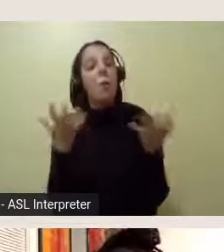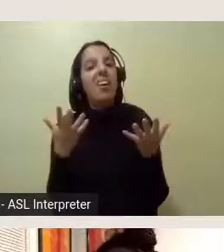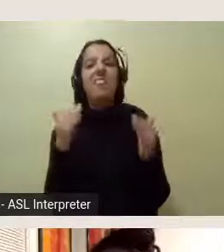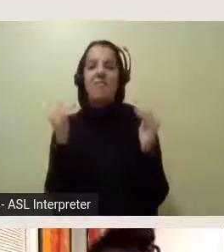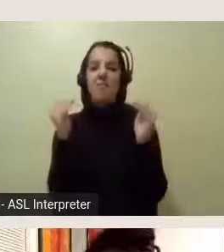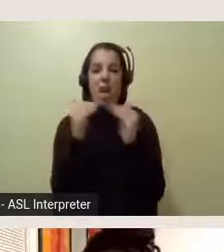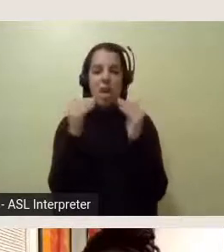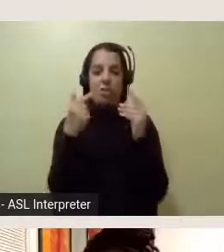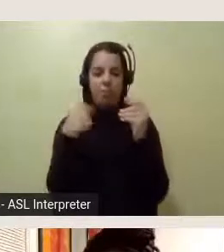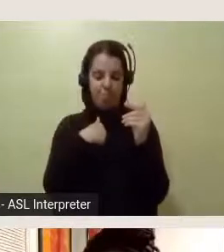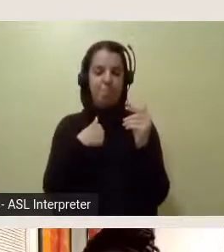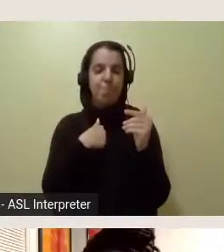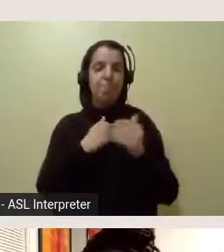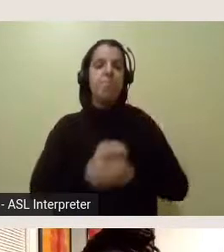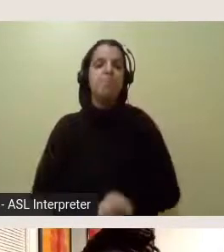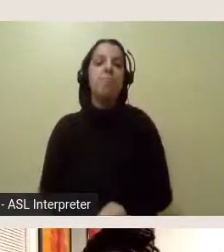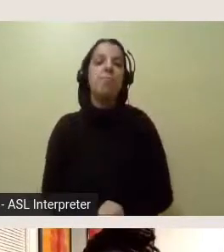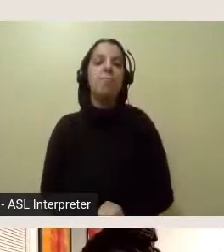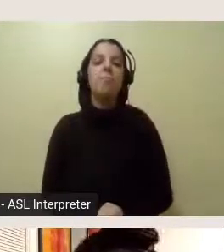Yeah. I mean,